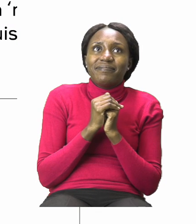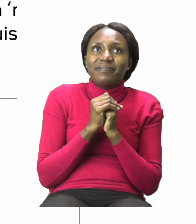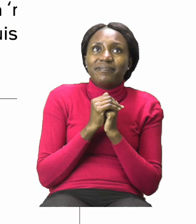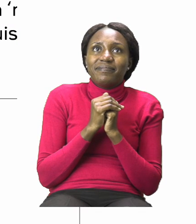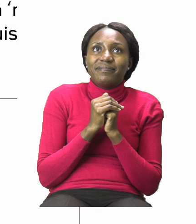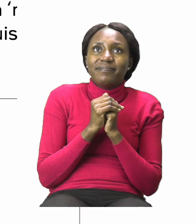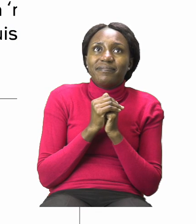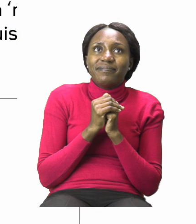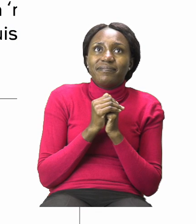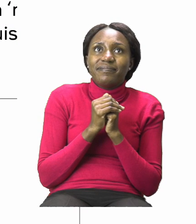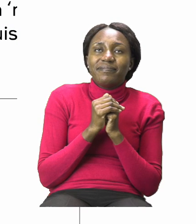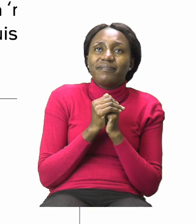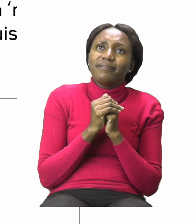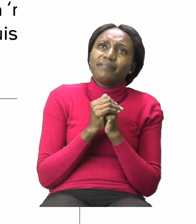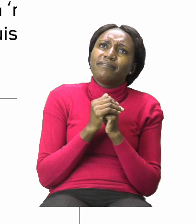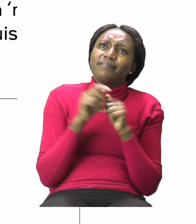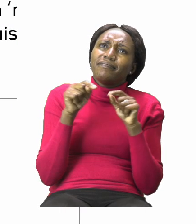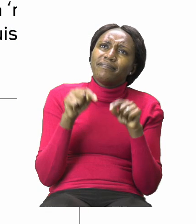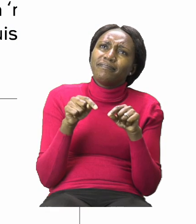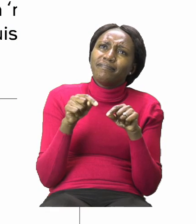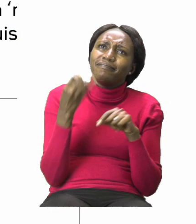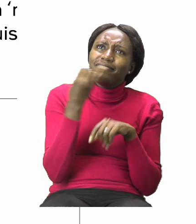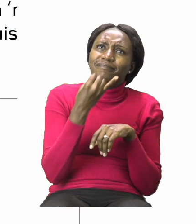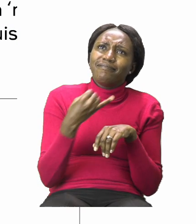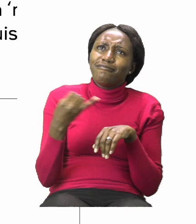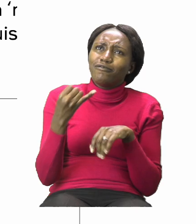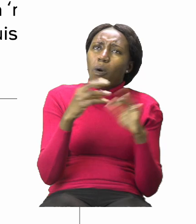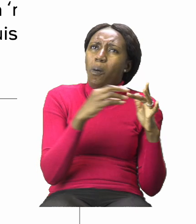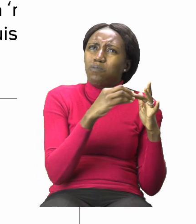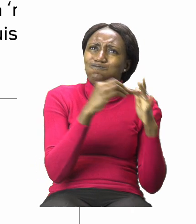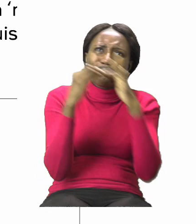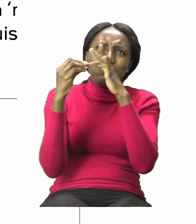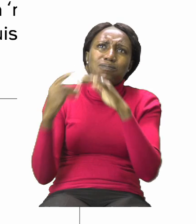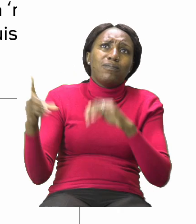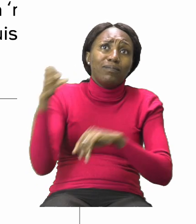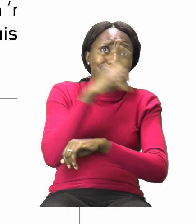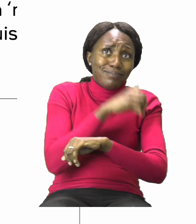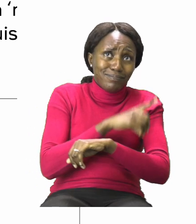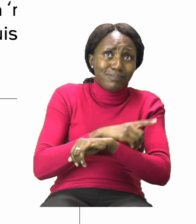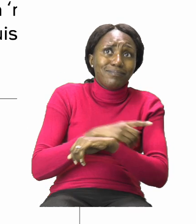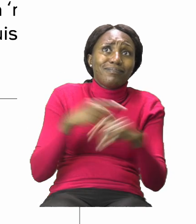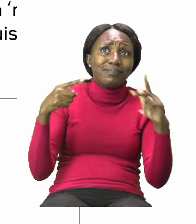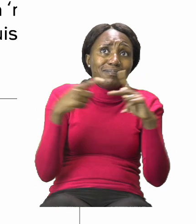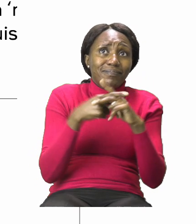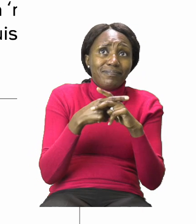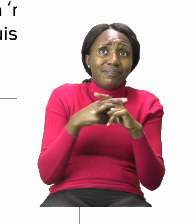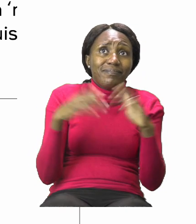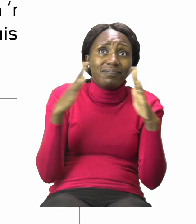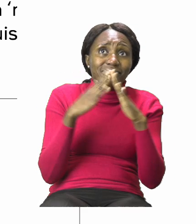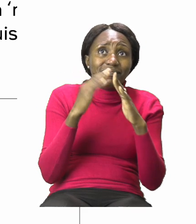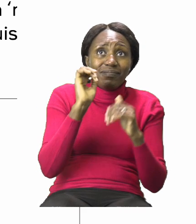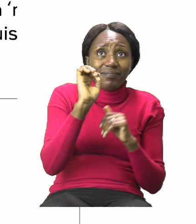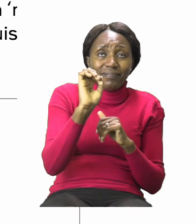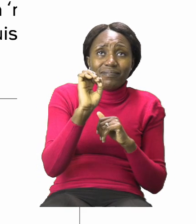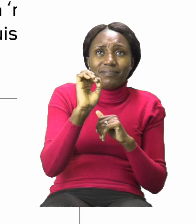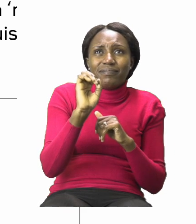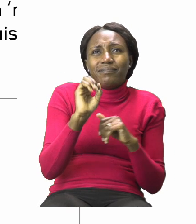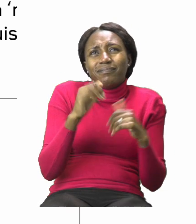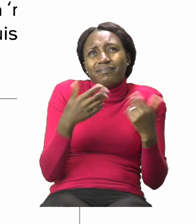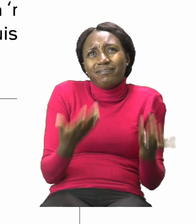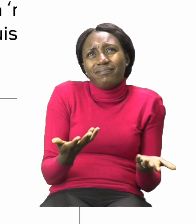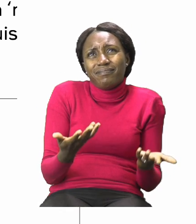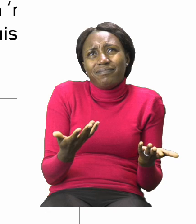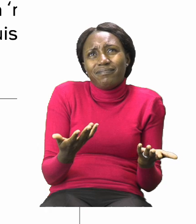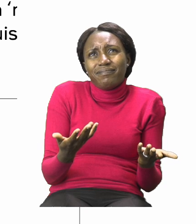page 16, you're going to draw a special occasion that happened in your house. Now, a special occasion can